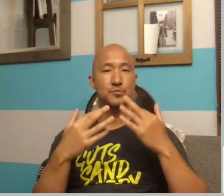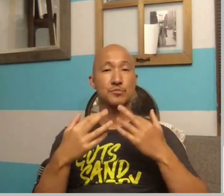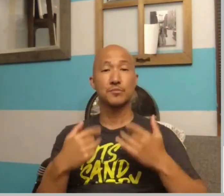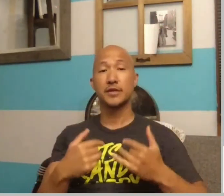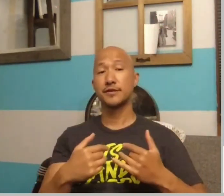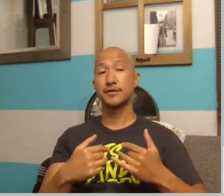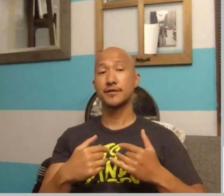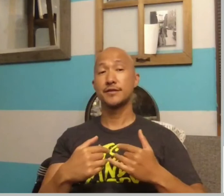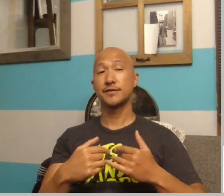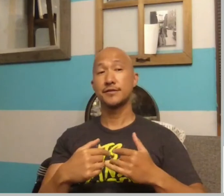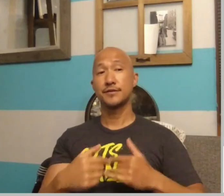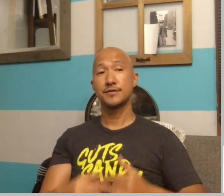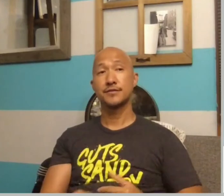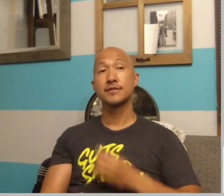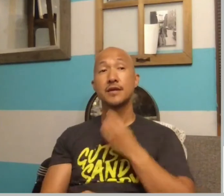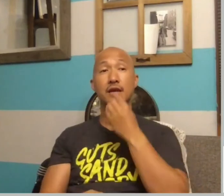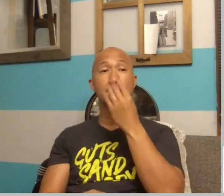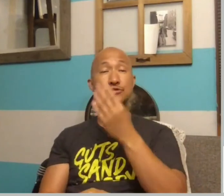me.